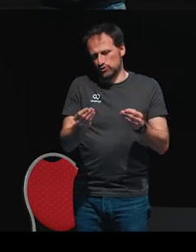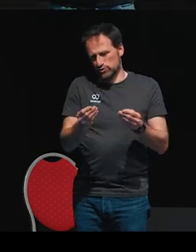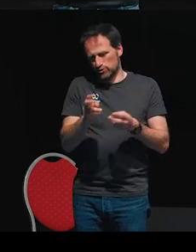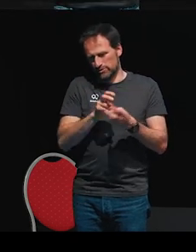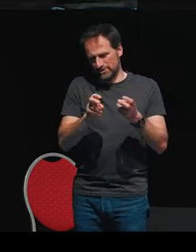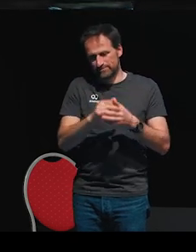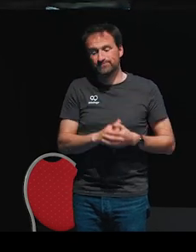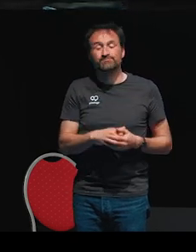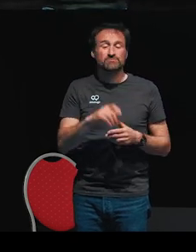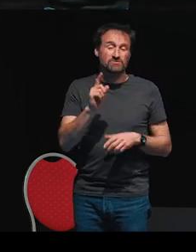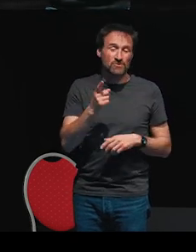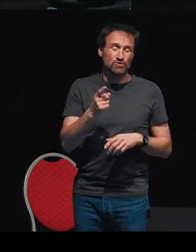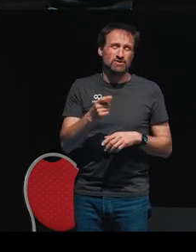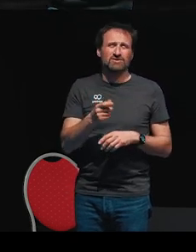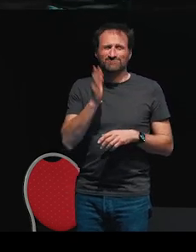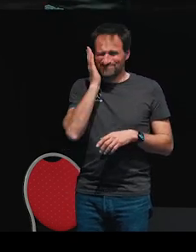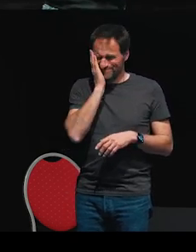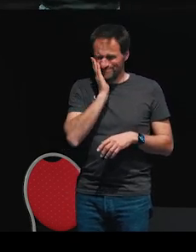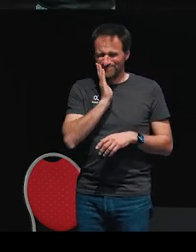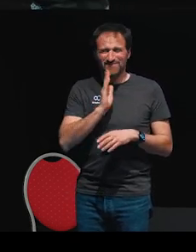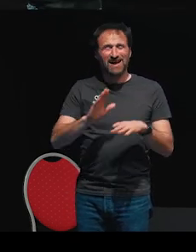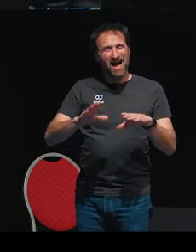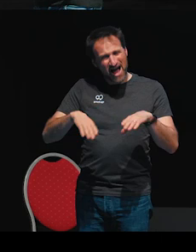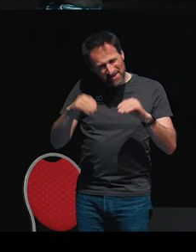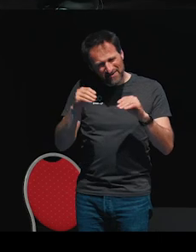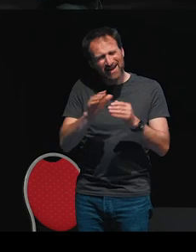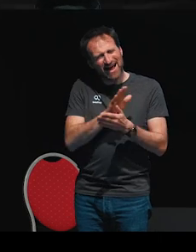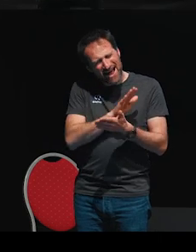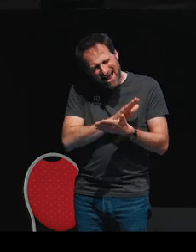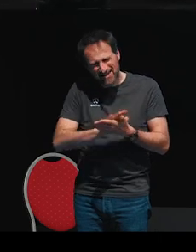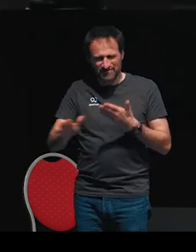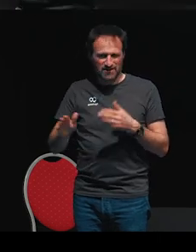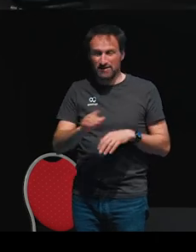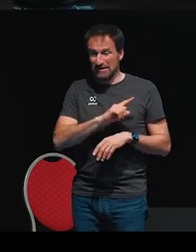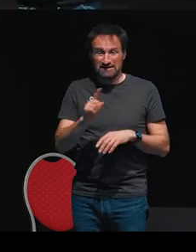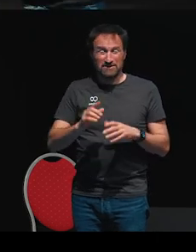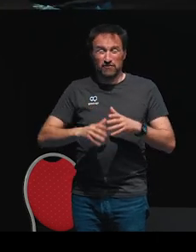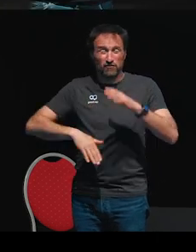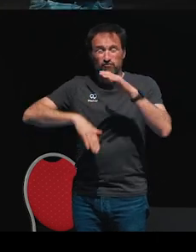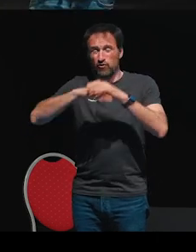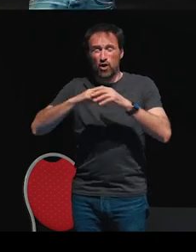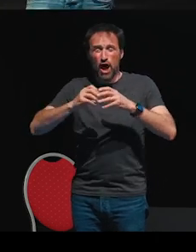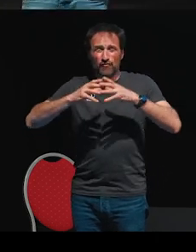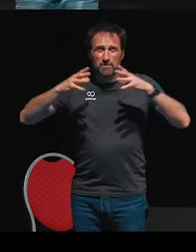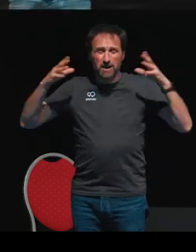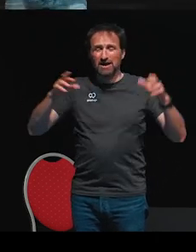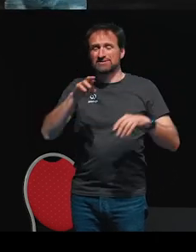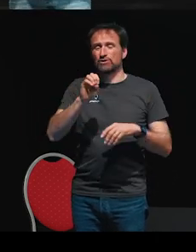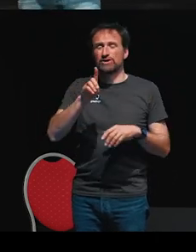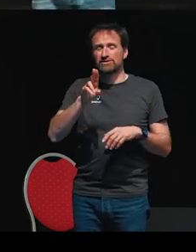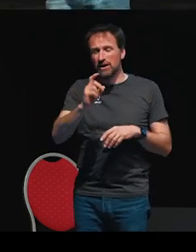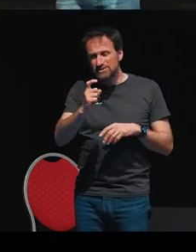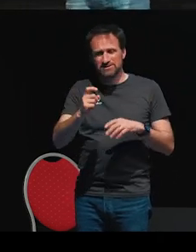importantly, start simple. Don't start with a fully blown Redux solution. Start with a simple one that you can handle, that you